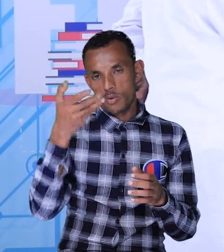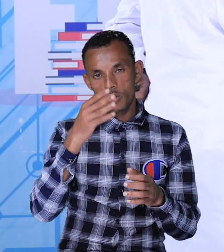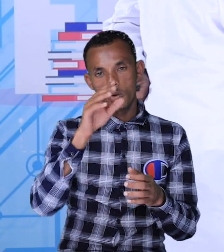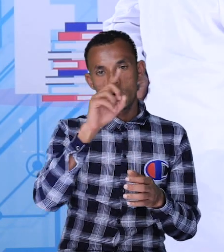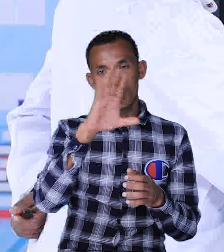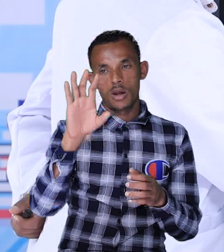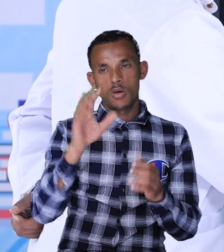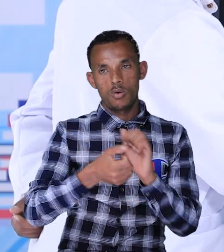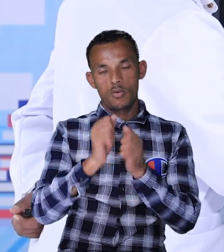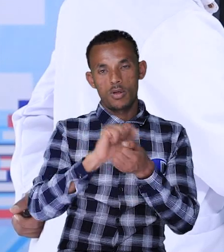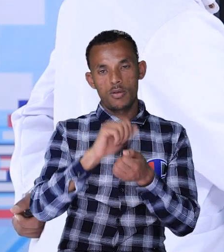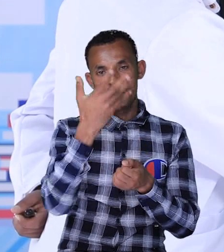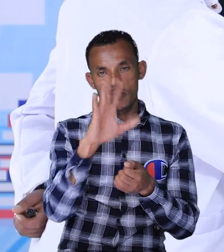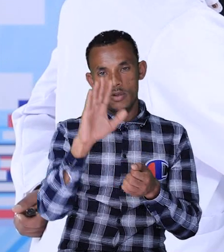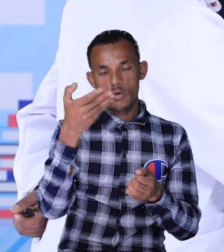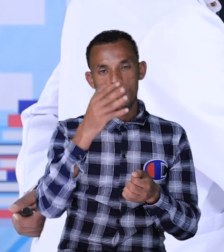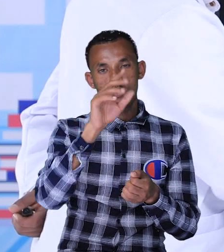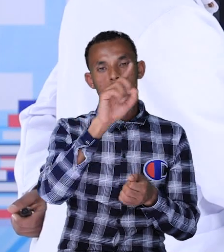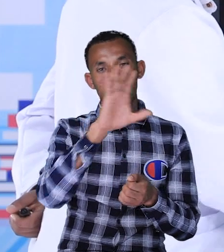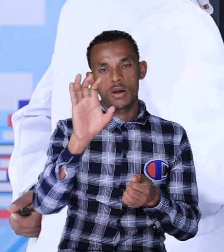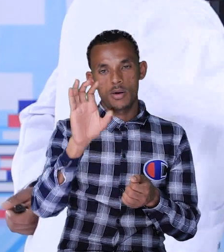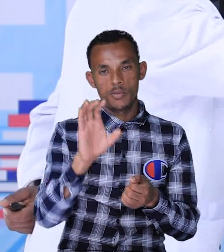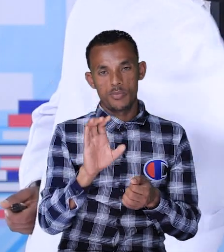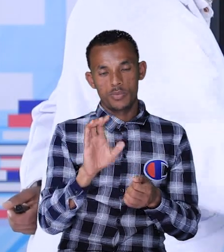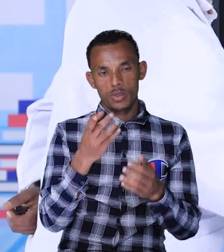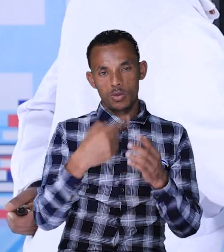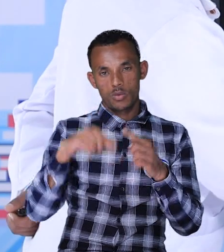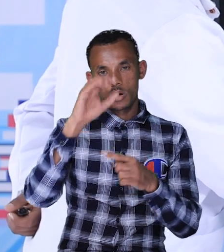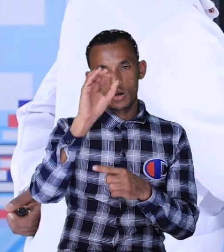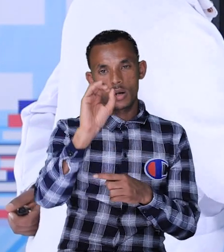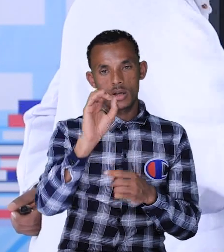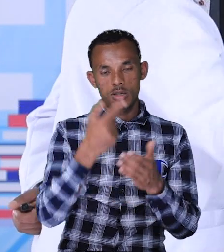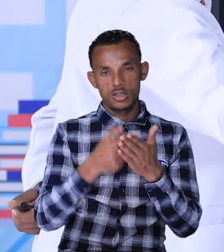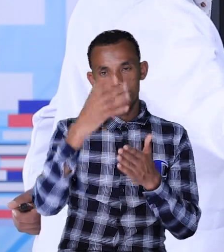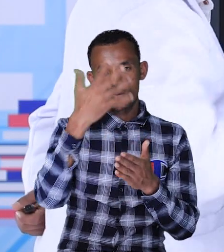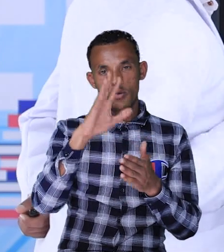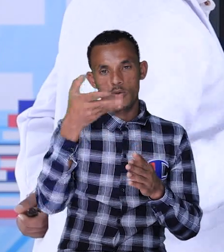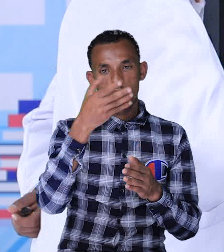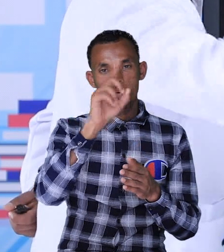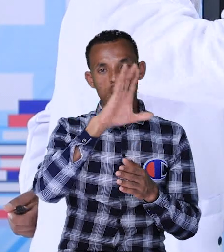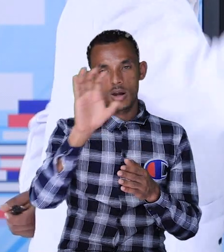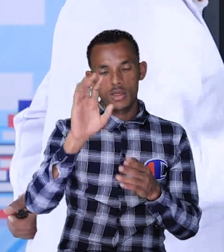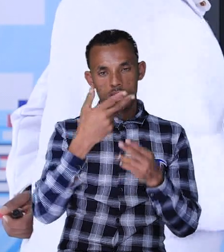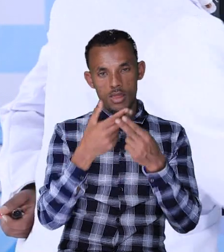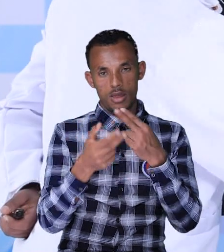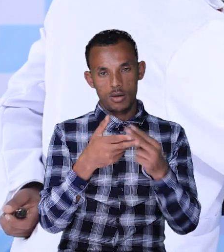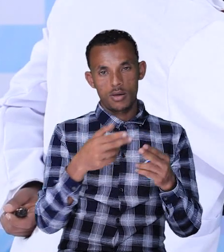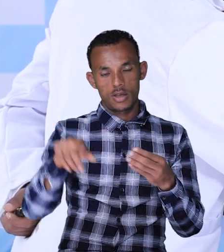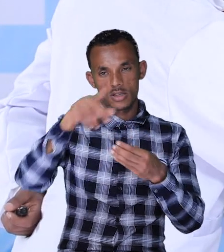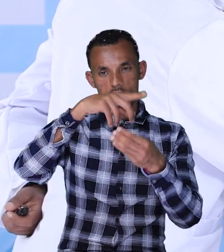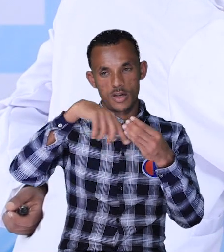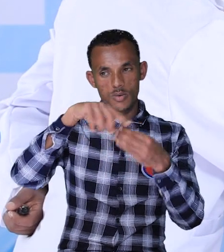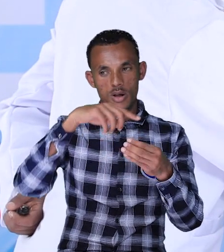100, when you convert 50 over 115 into degree, it is 15 over 100 times the circular